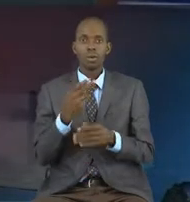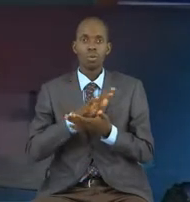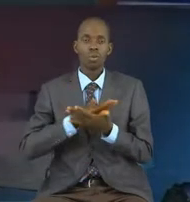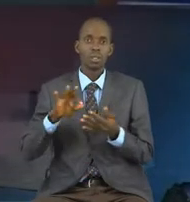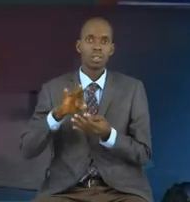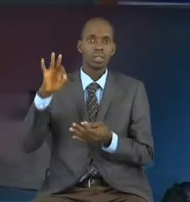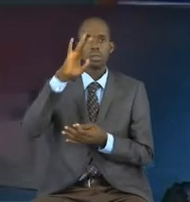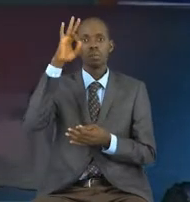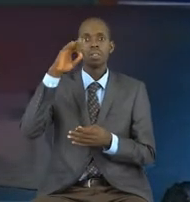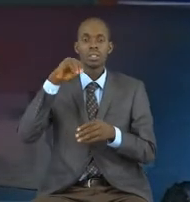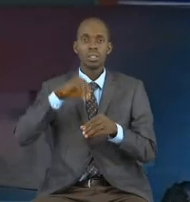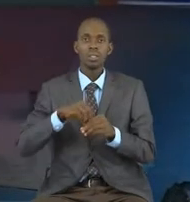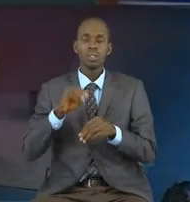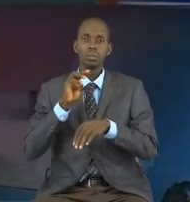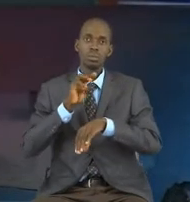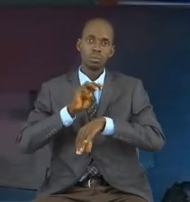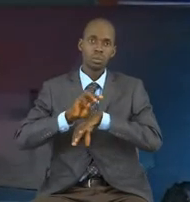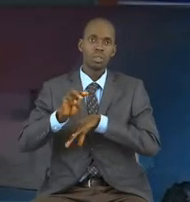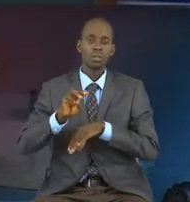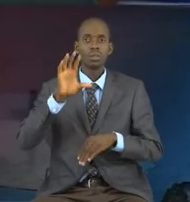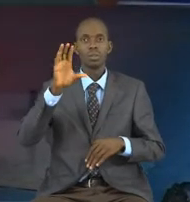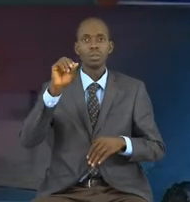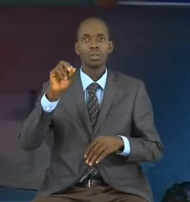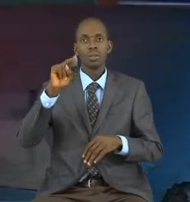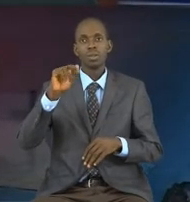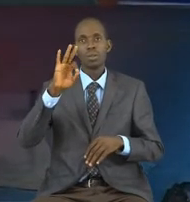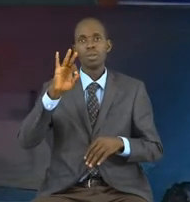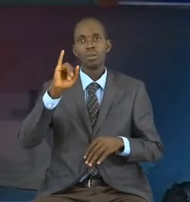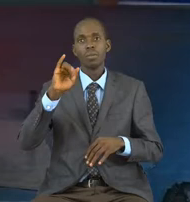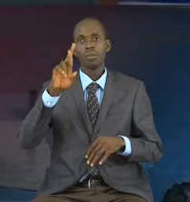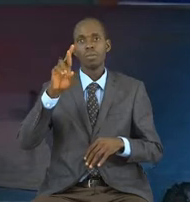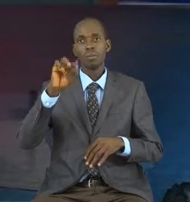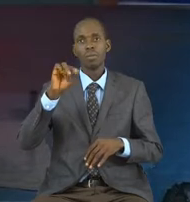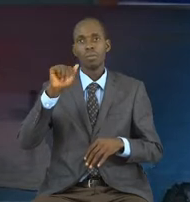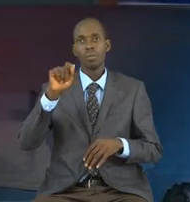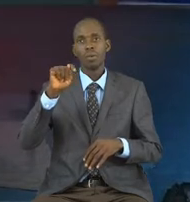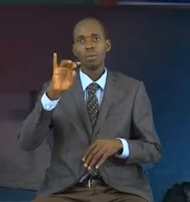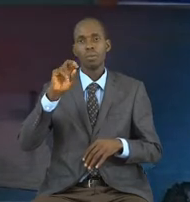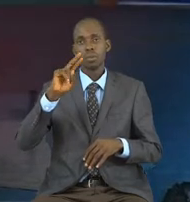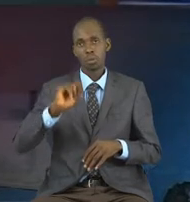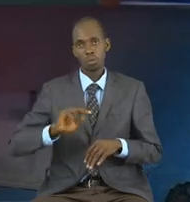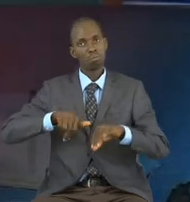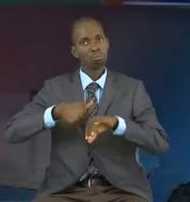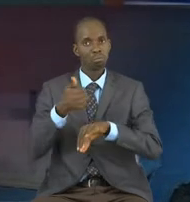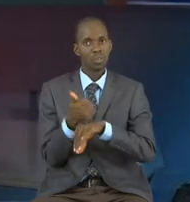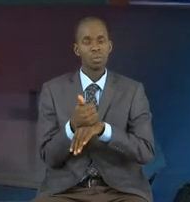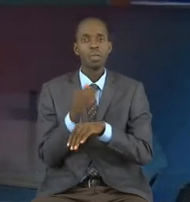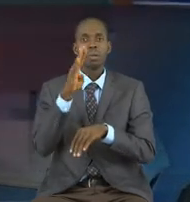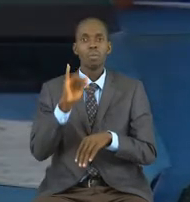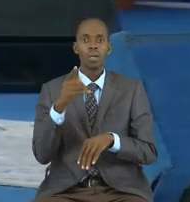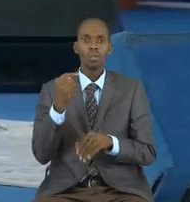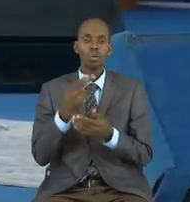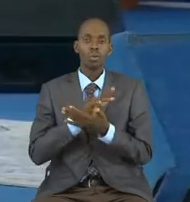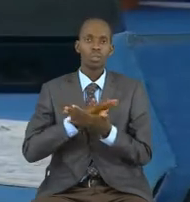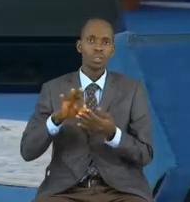the Holy Spirit in ministry. Now, we have different sections and segments of